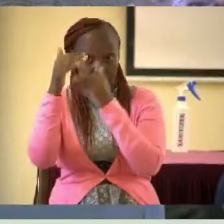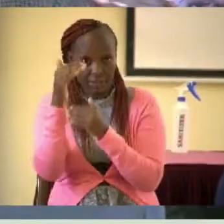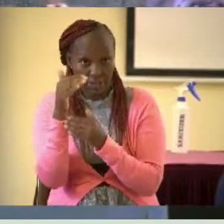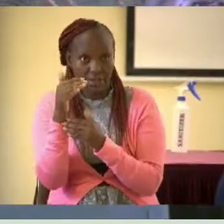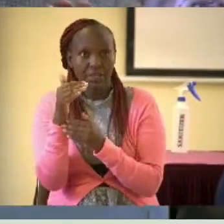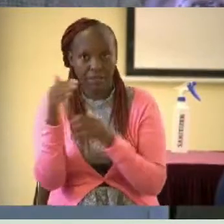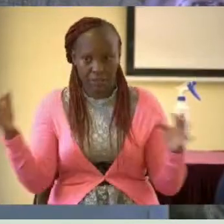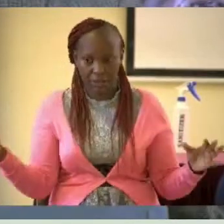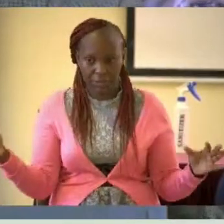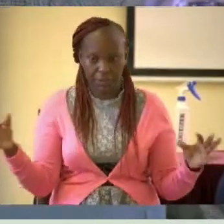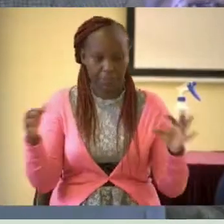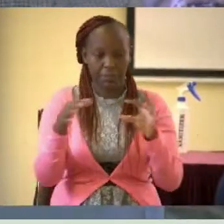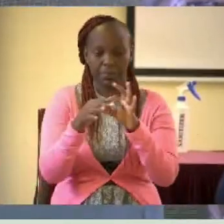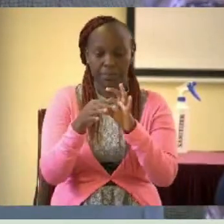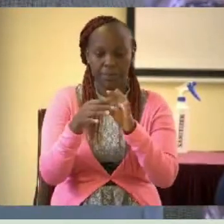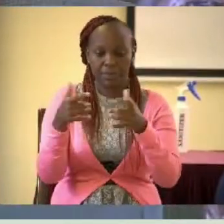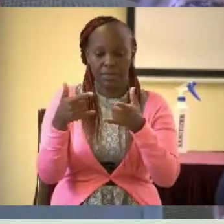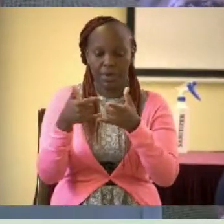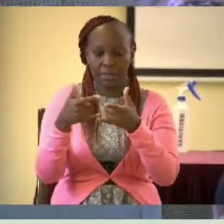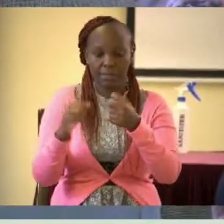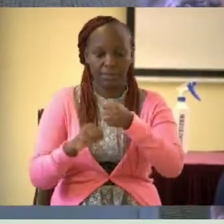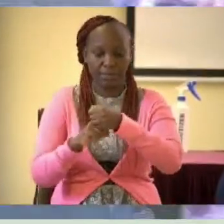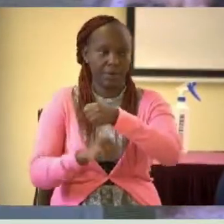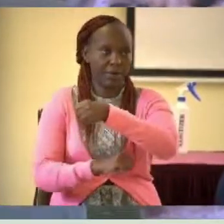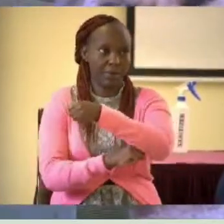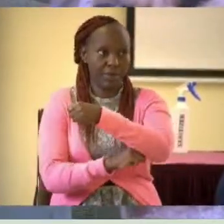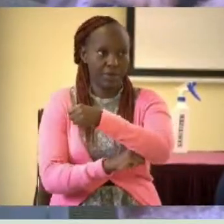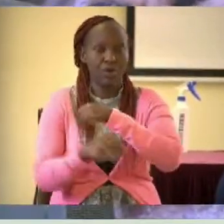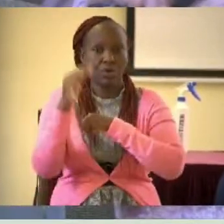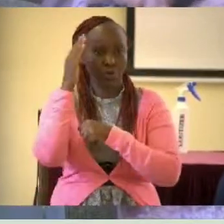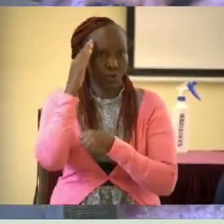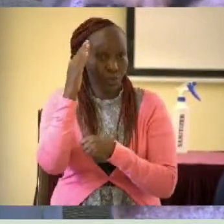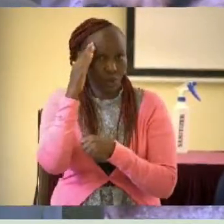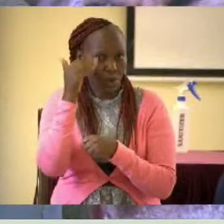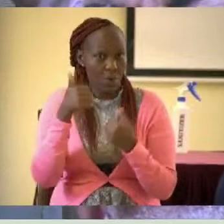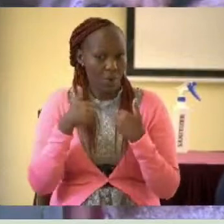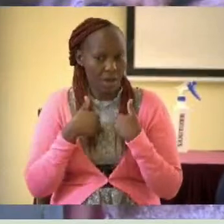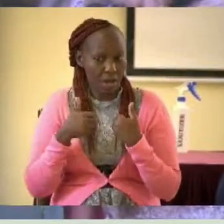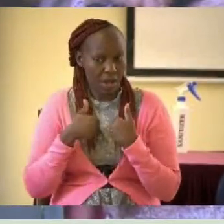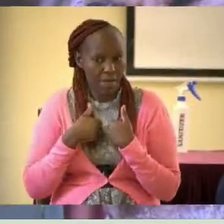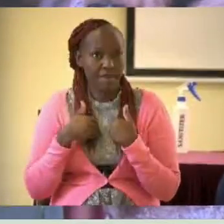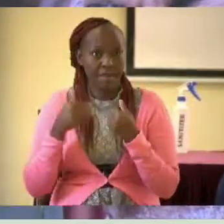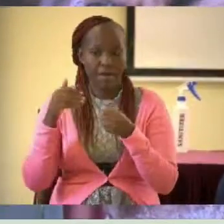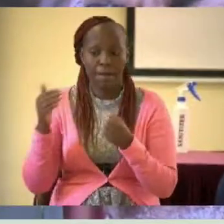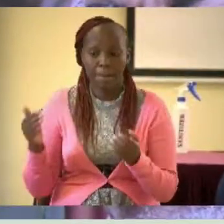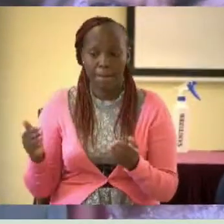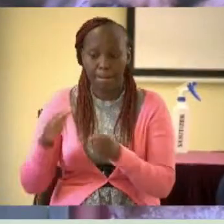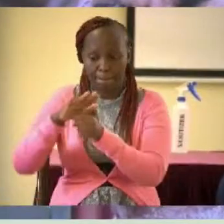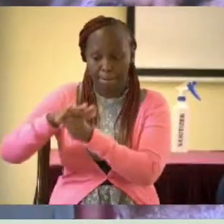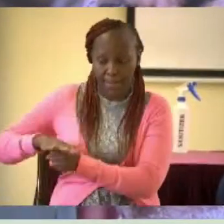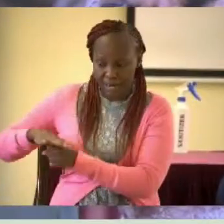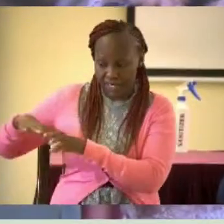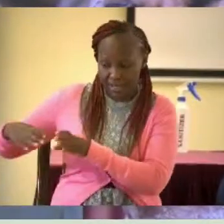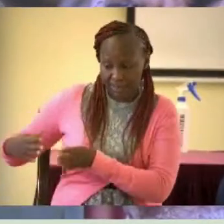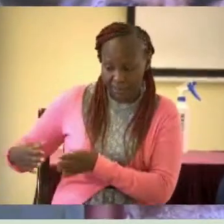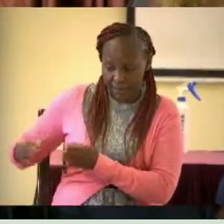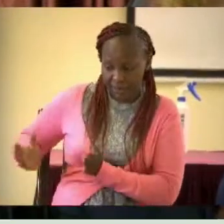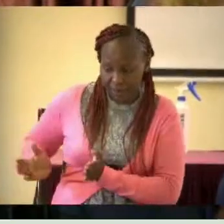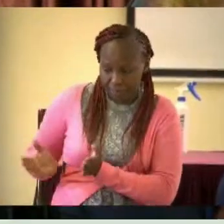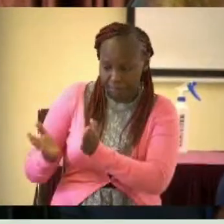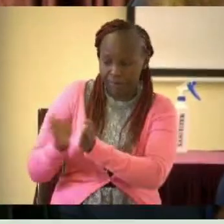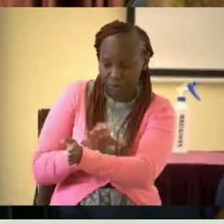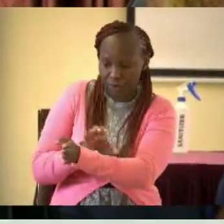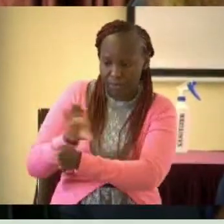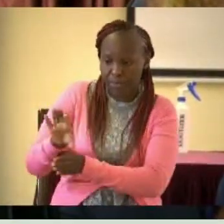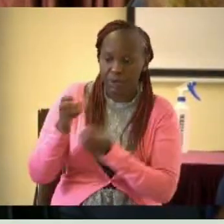is bridging to ensure that they facilitate the marginalized through empowering them